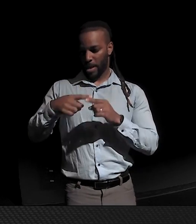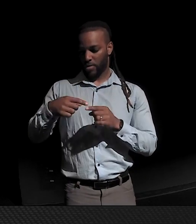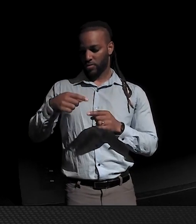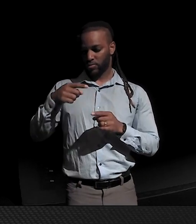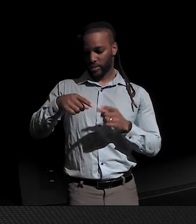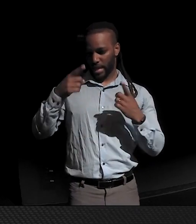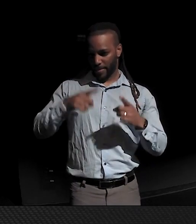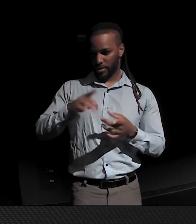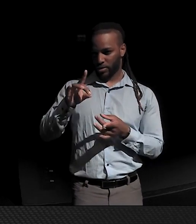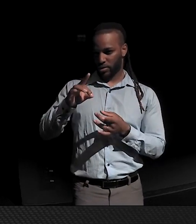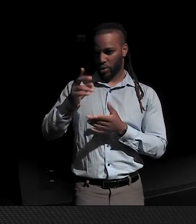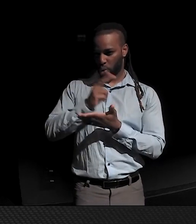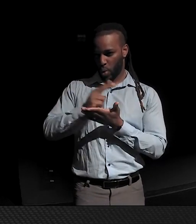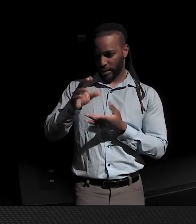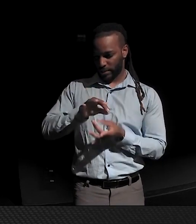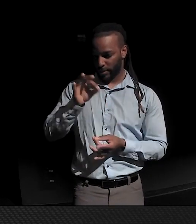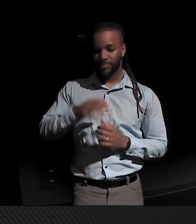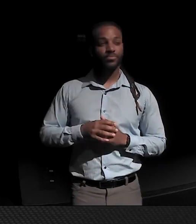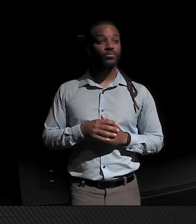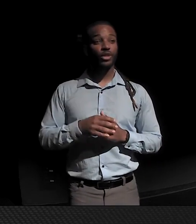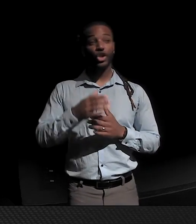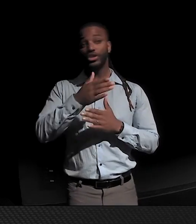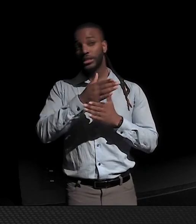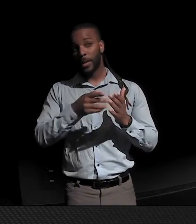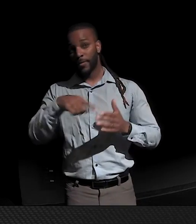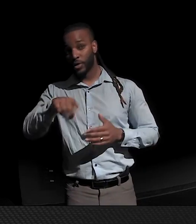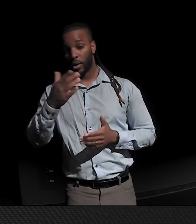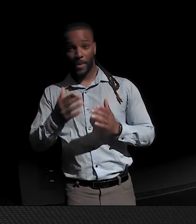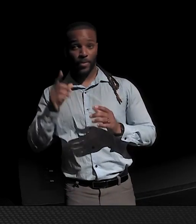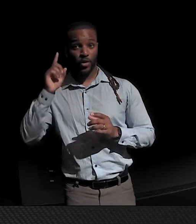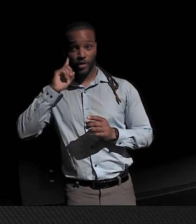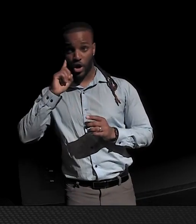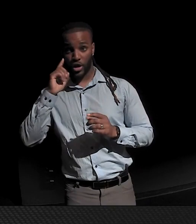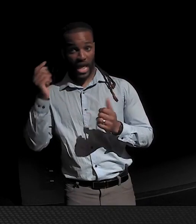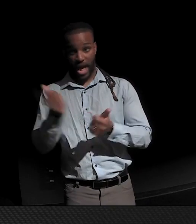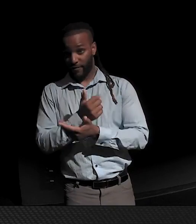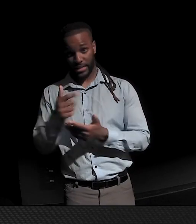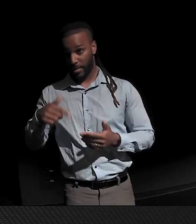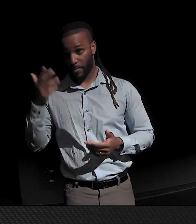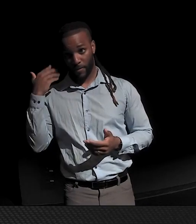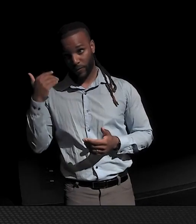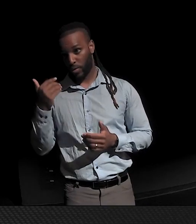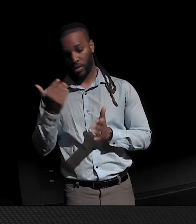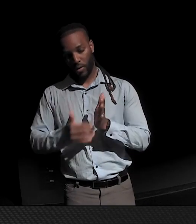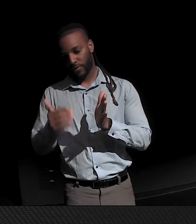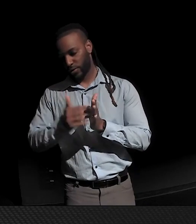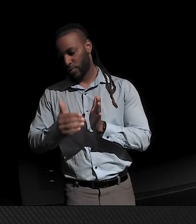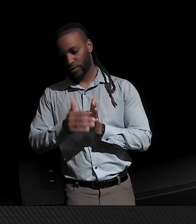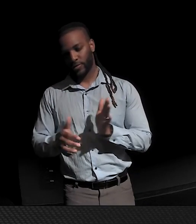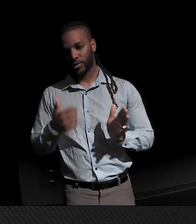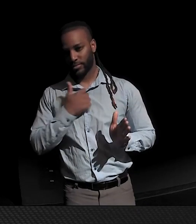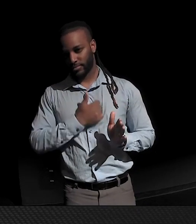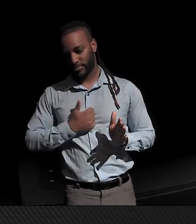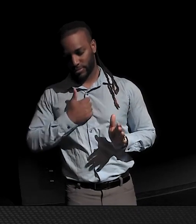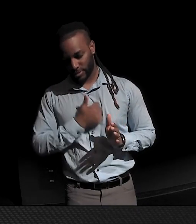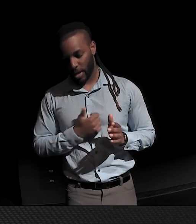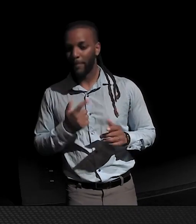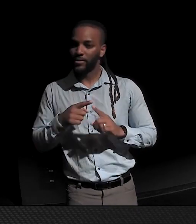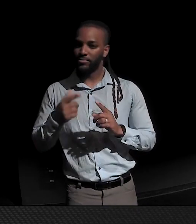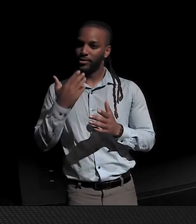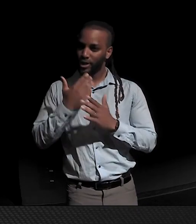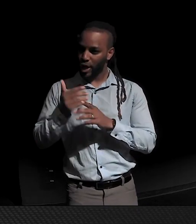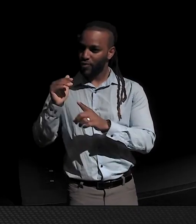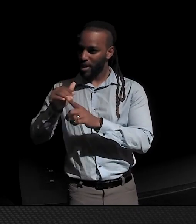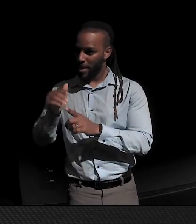idea of Holy Spirit. So for some of you, this you may have heard everything I'm about to say a million times, so it's just a good